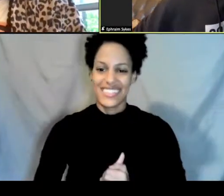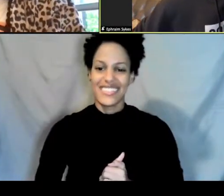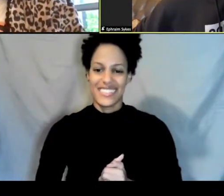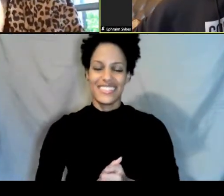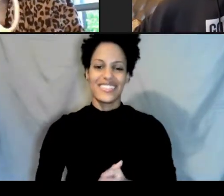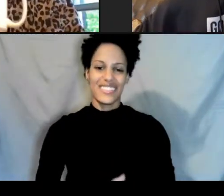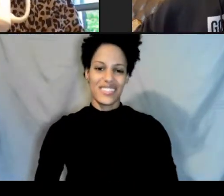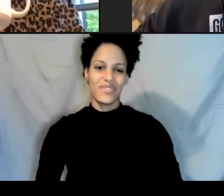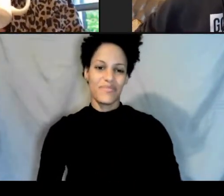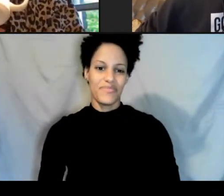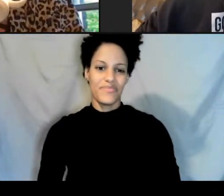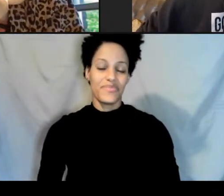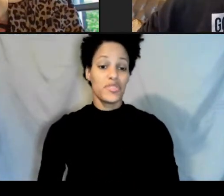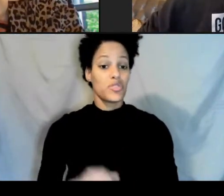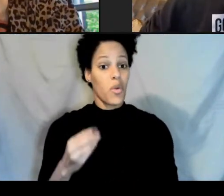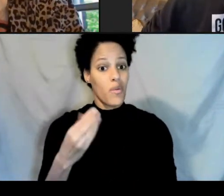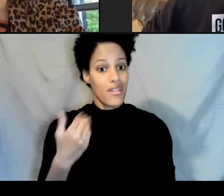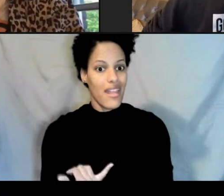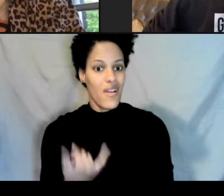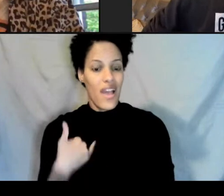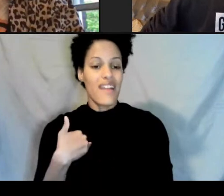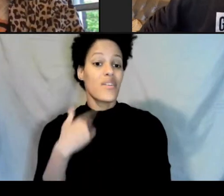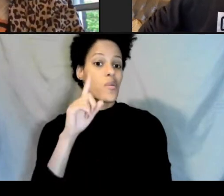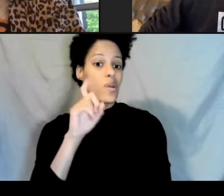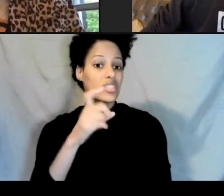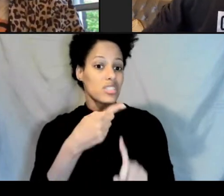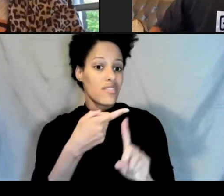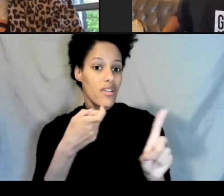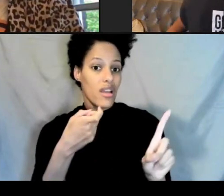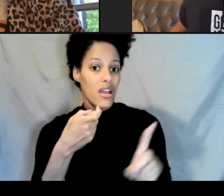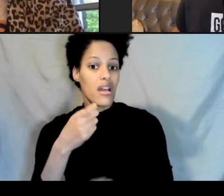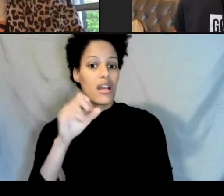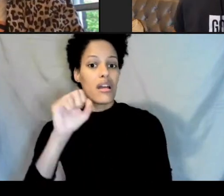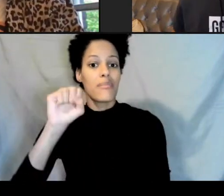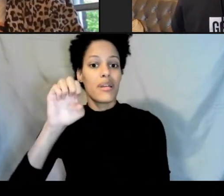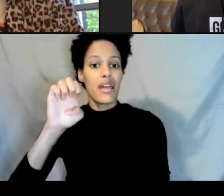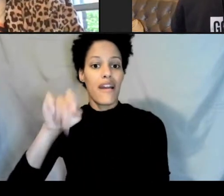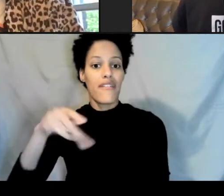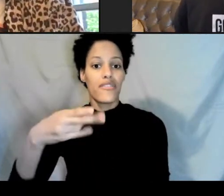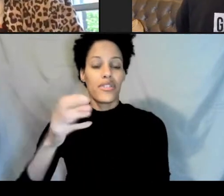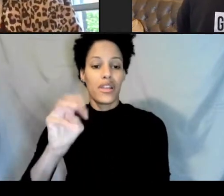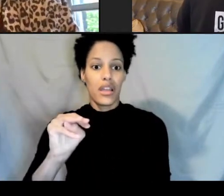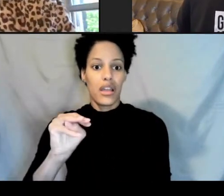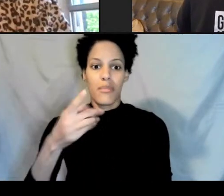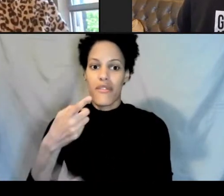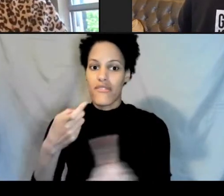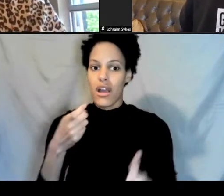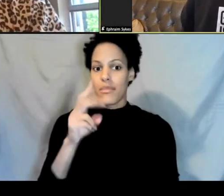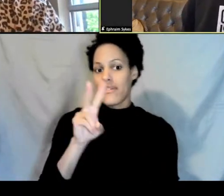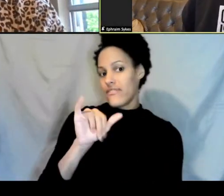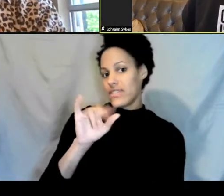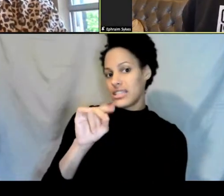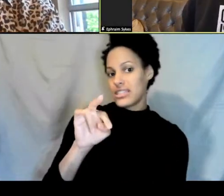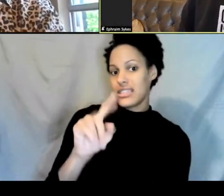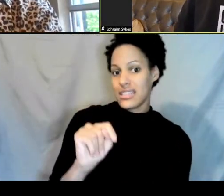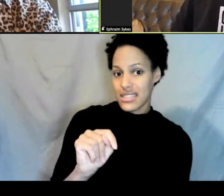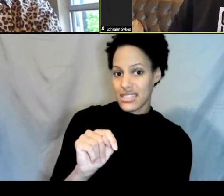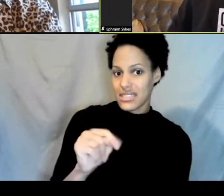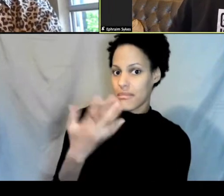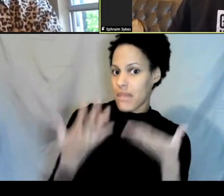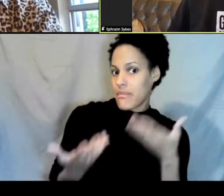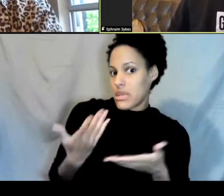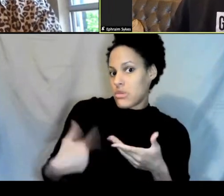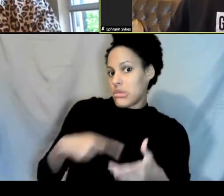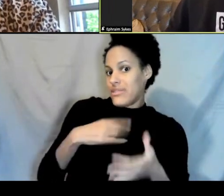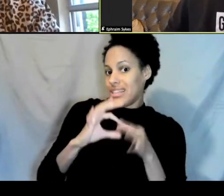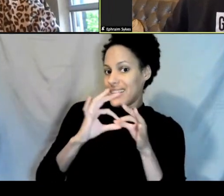So there's a question for Ephraim from Vincent. Ephraim, we might be related. Oh, wow. Thomas is my family name